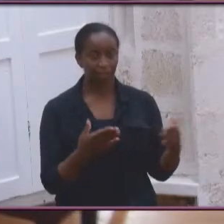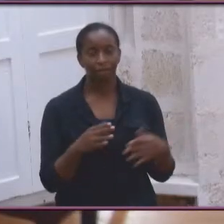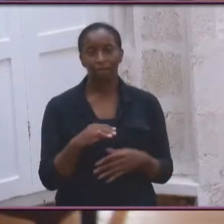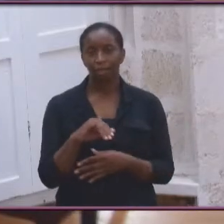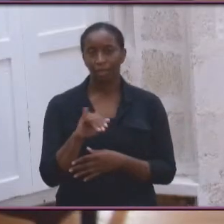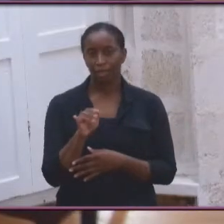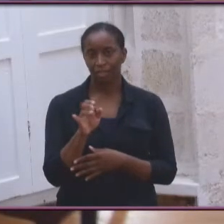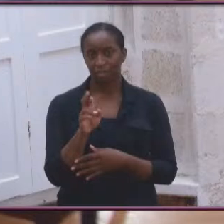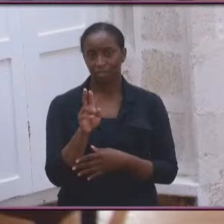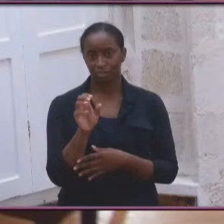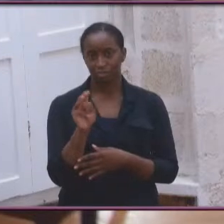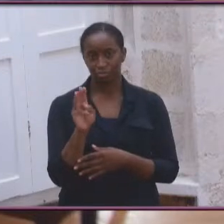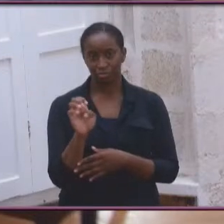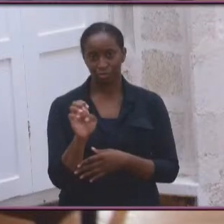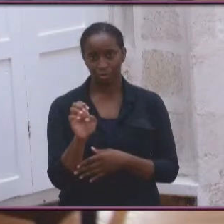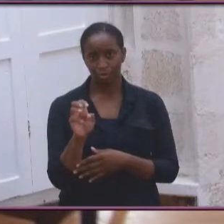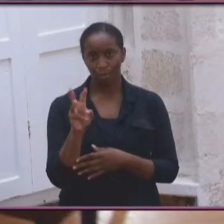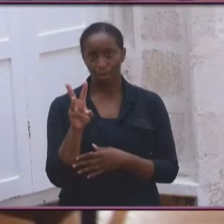President.